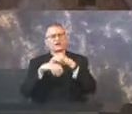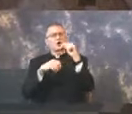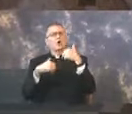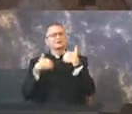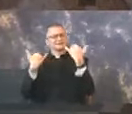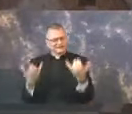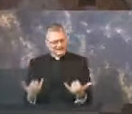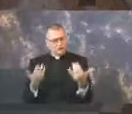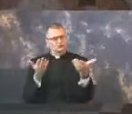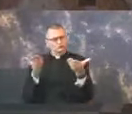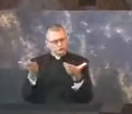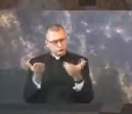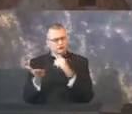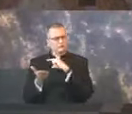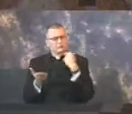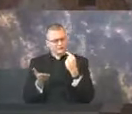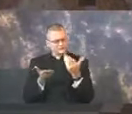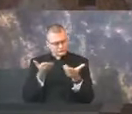our priestly service.